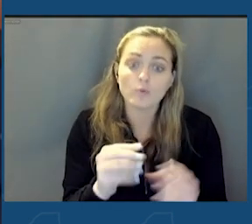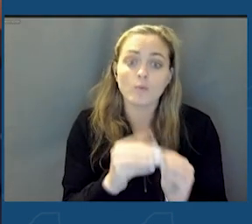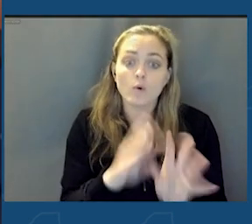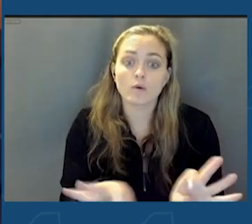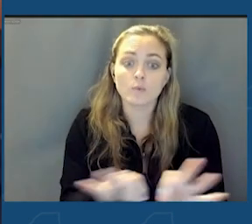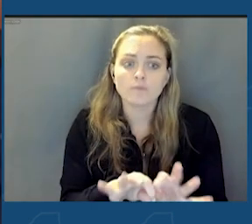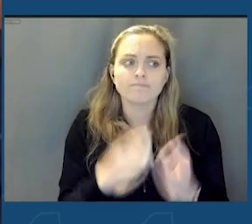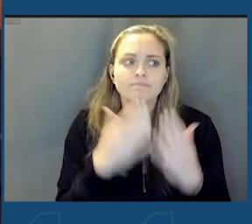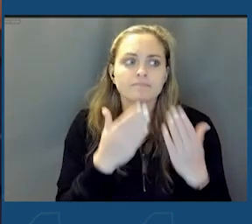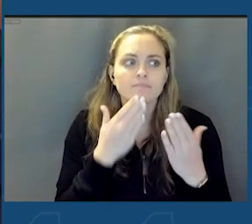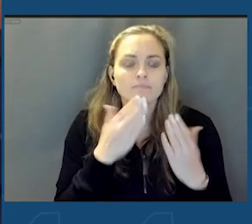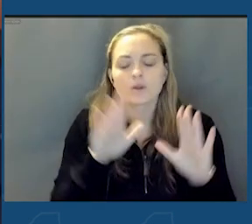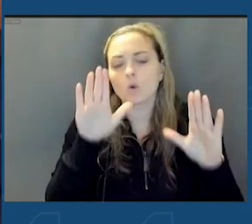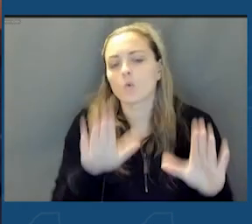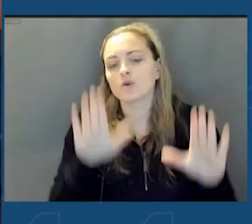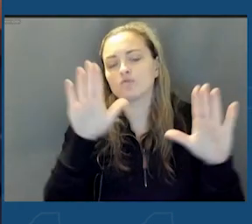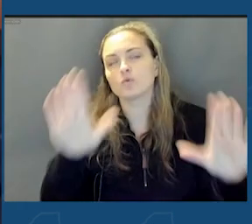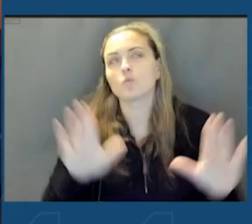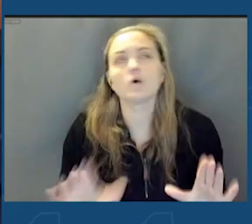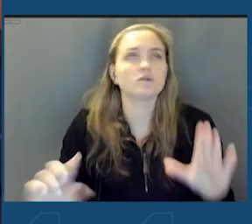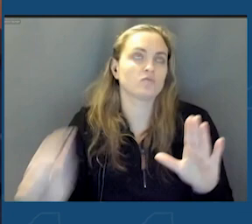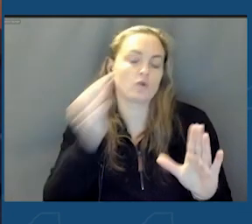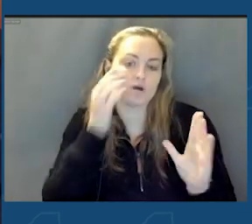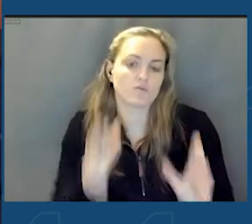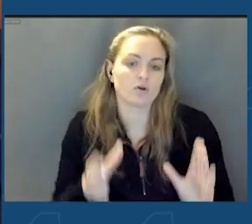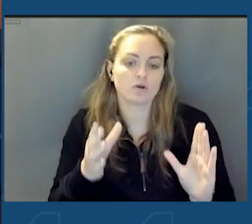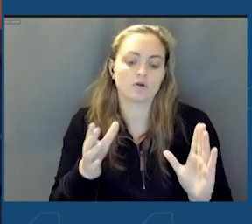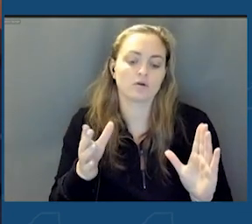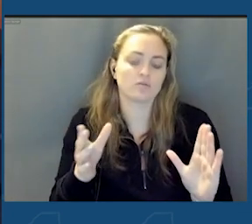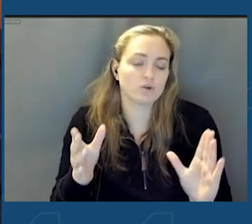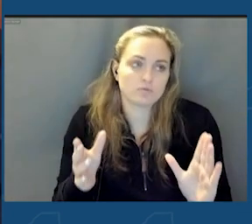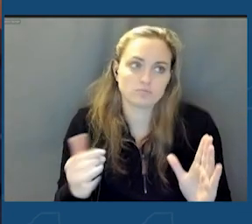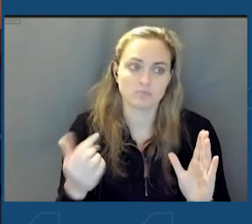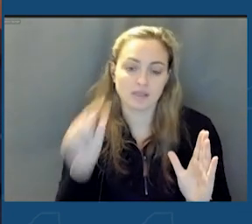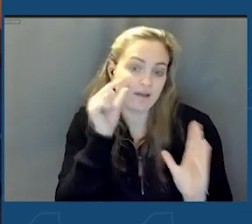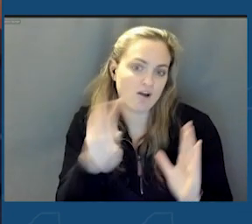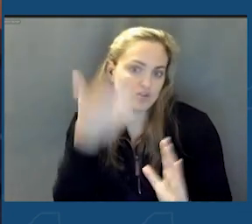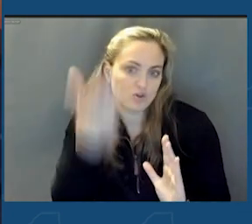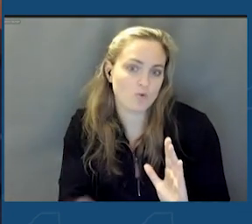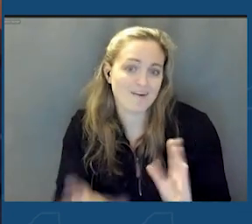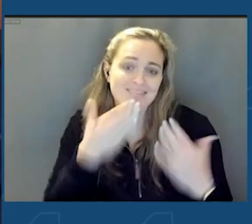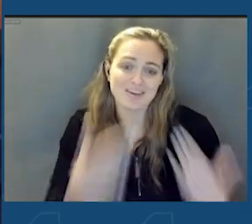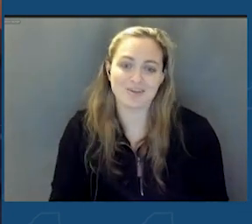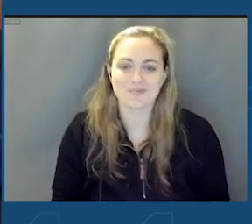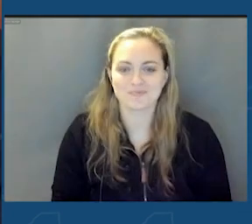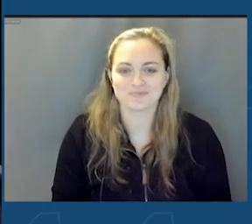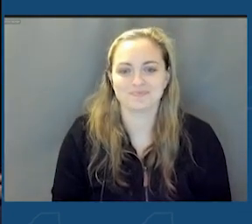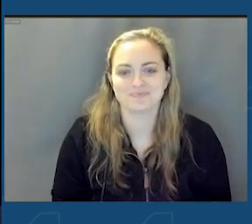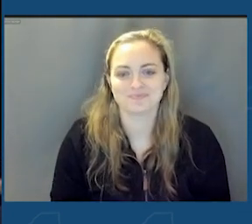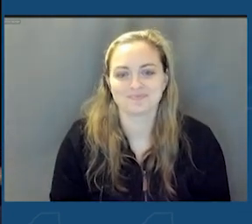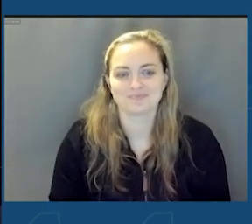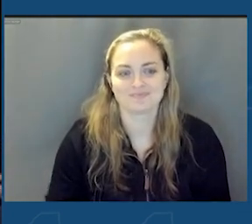to thank our wonderful, wonderful governor for being the governor that you are. Thank you.